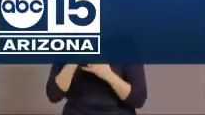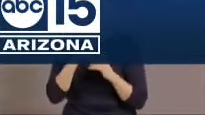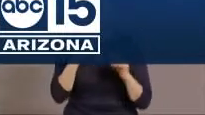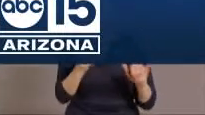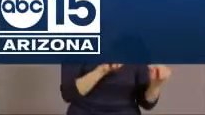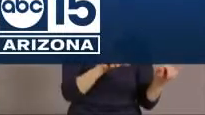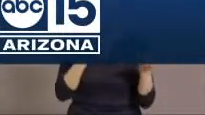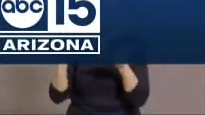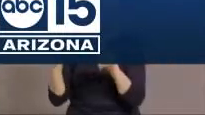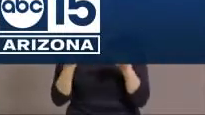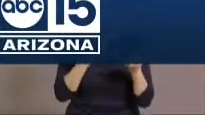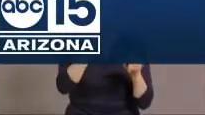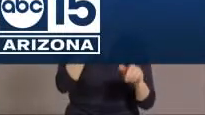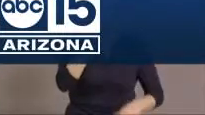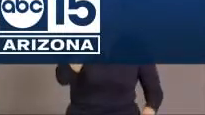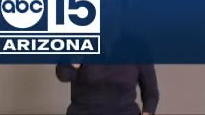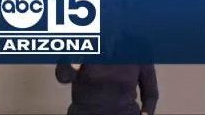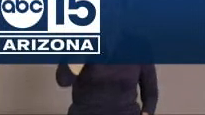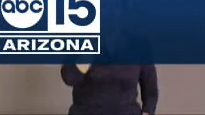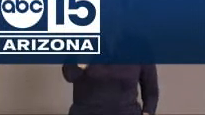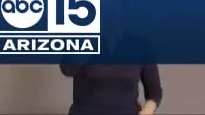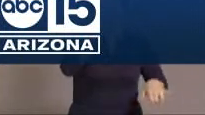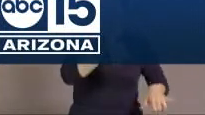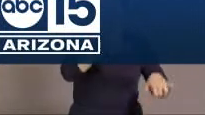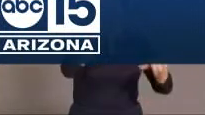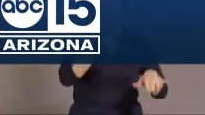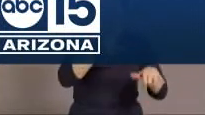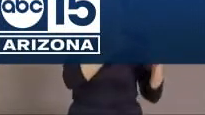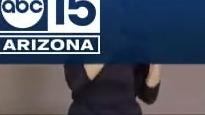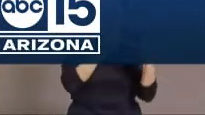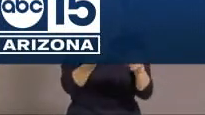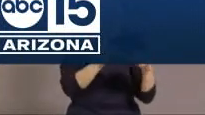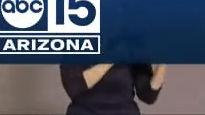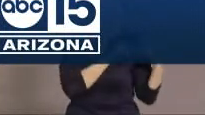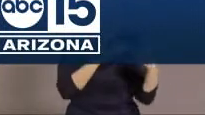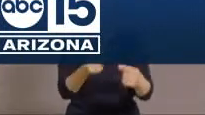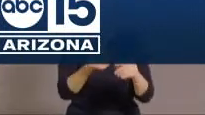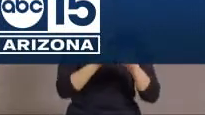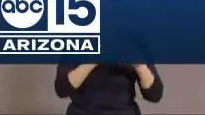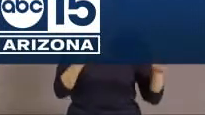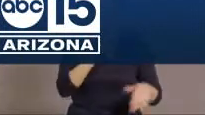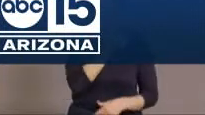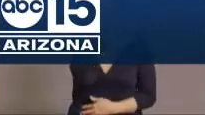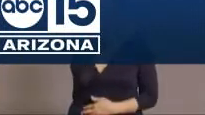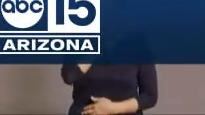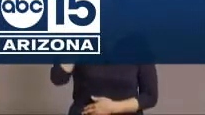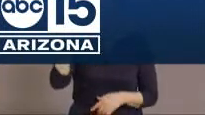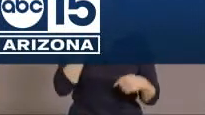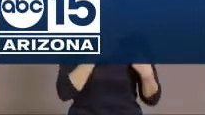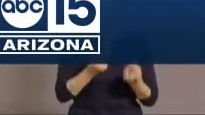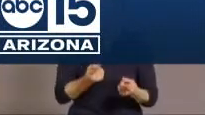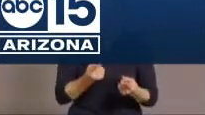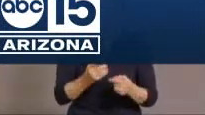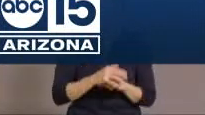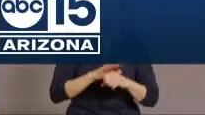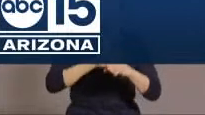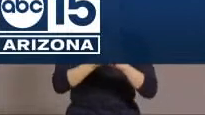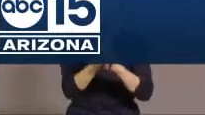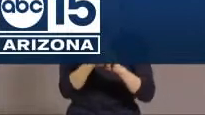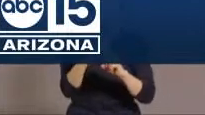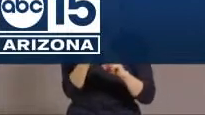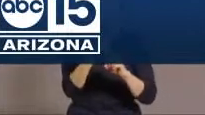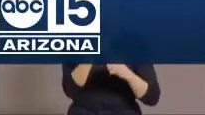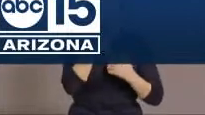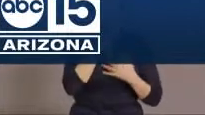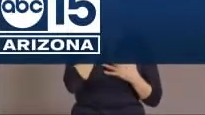throughout the pandemic. It's one of the consistent metrics we've had. And you can see that our COVID-like illness continues to drop. This is